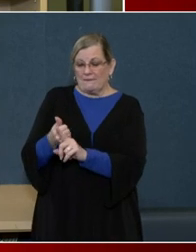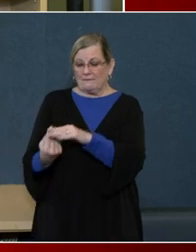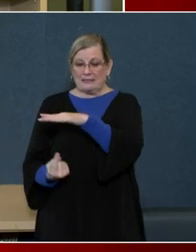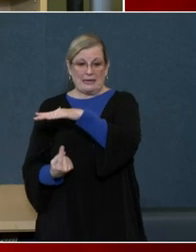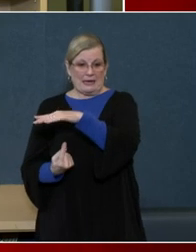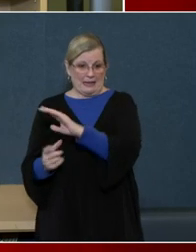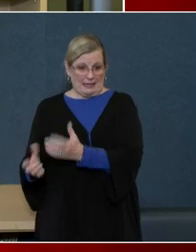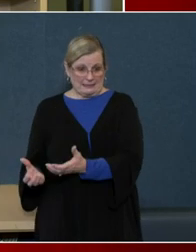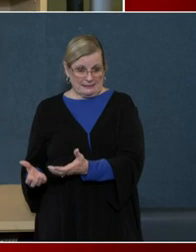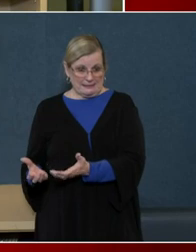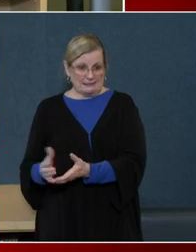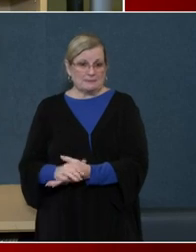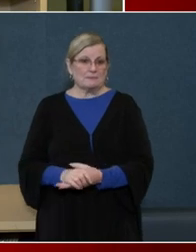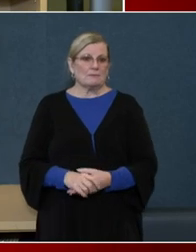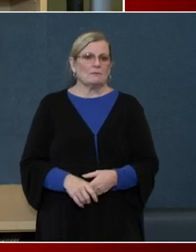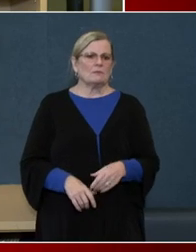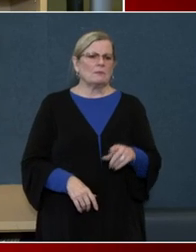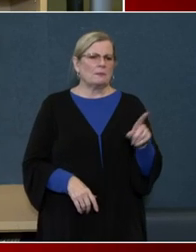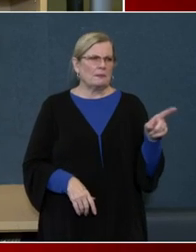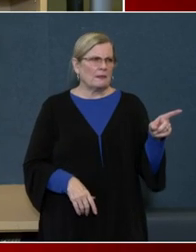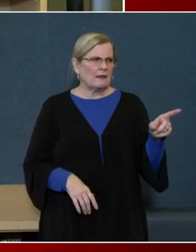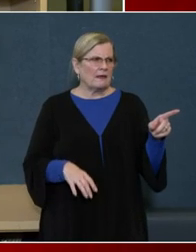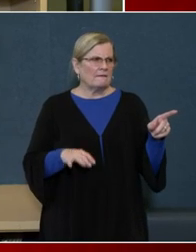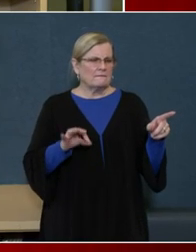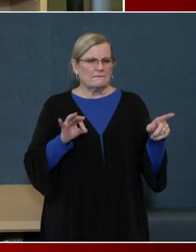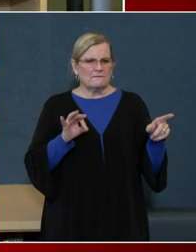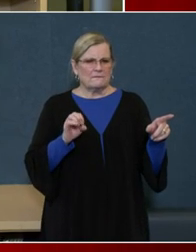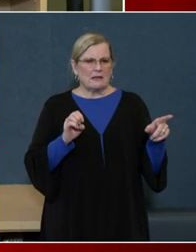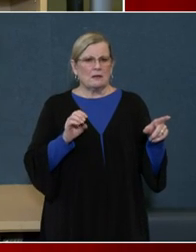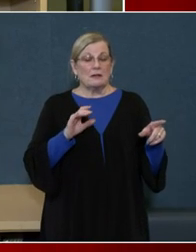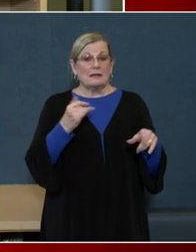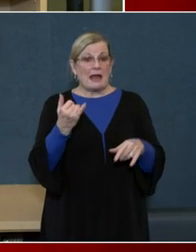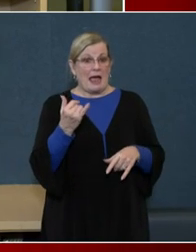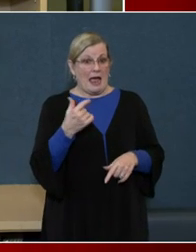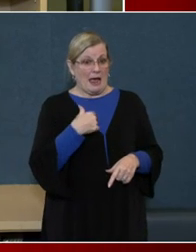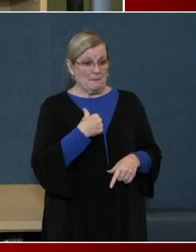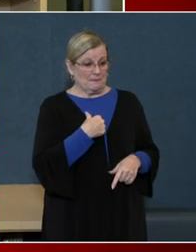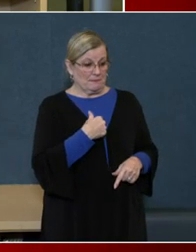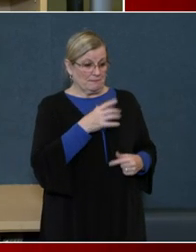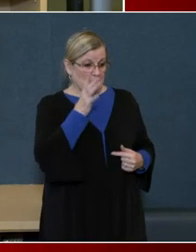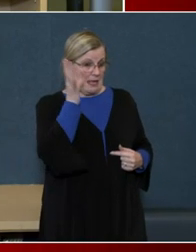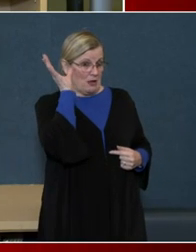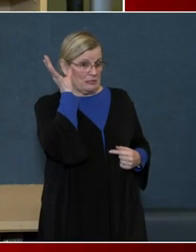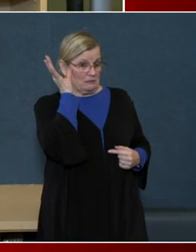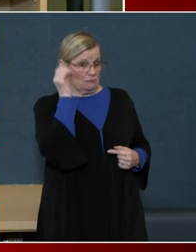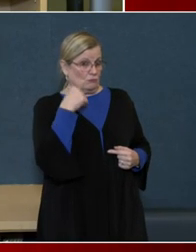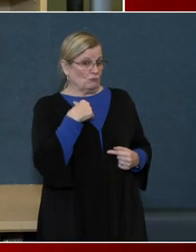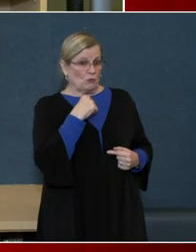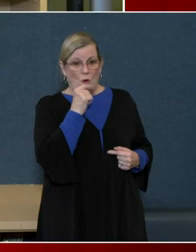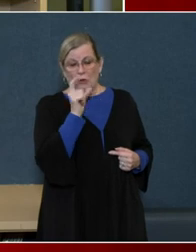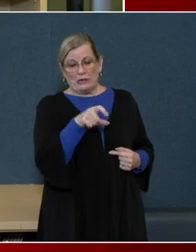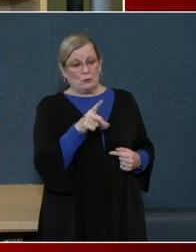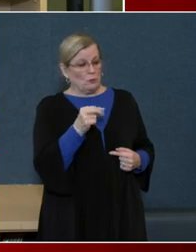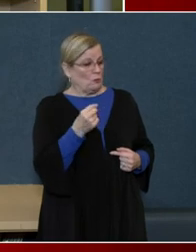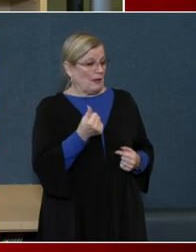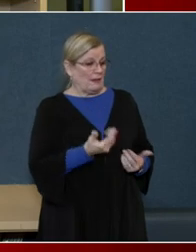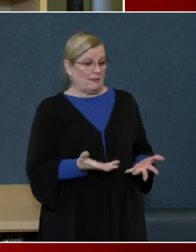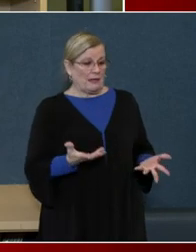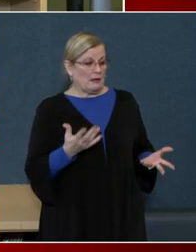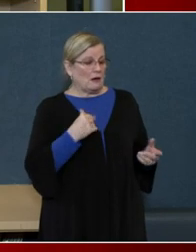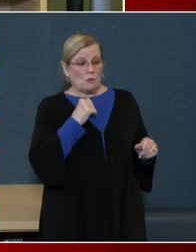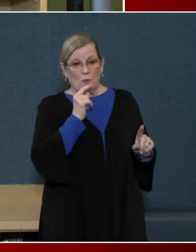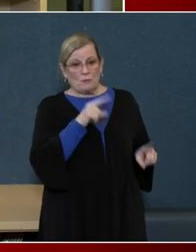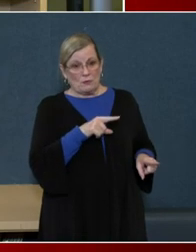If it, just so that I have my head wrapped around this. So if I'm a parent, I don't need to do anything. DCPS will tell me,